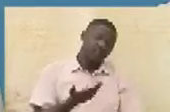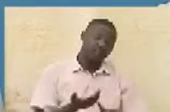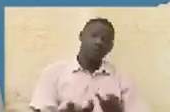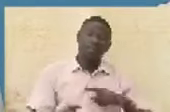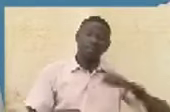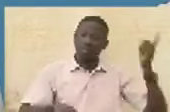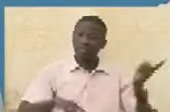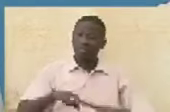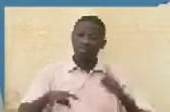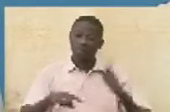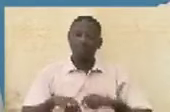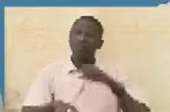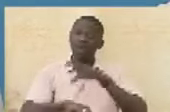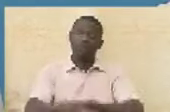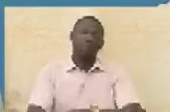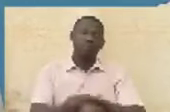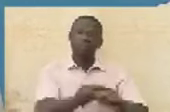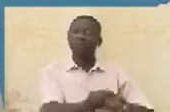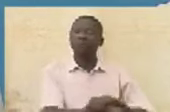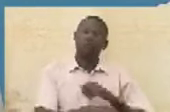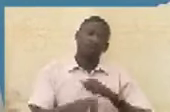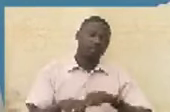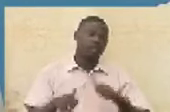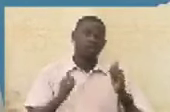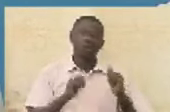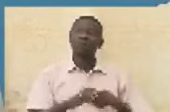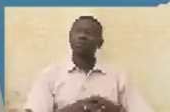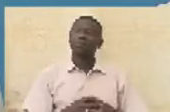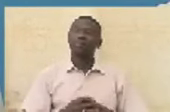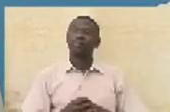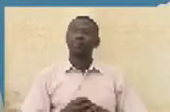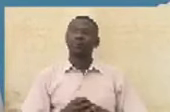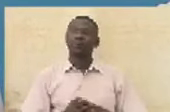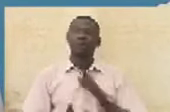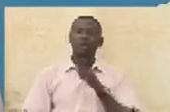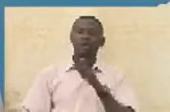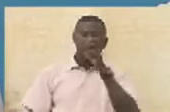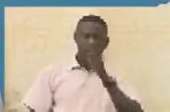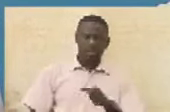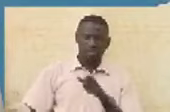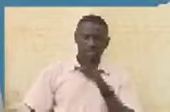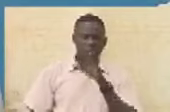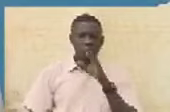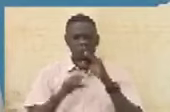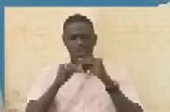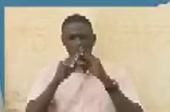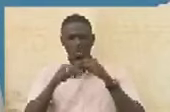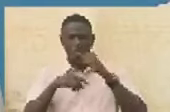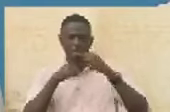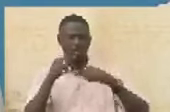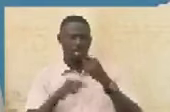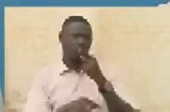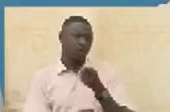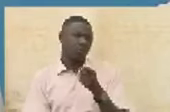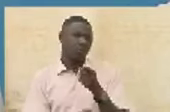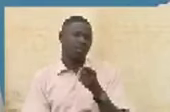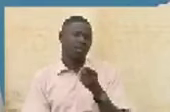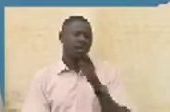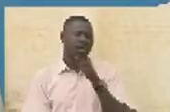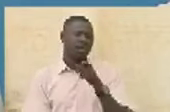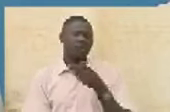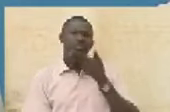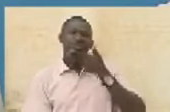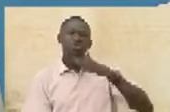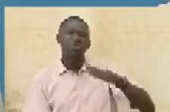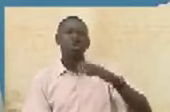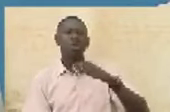they beat him and captured him. This person that you are talking about, ebe ni momen nak mo fokan. Was he a